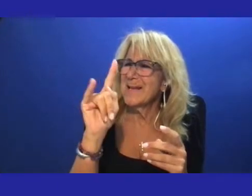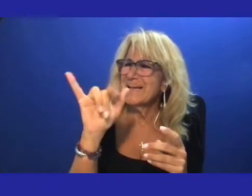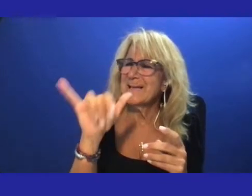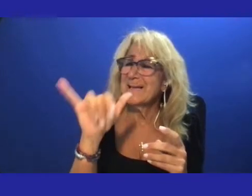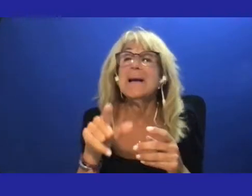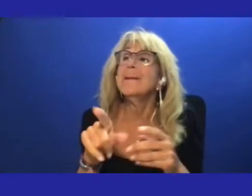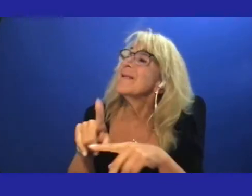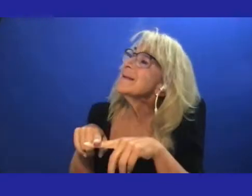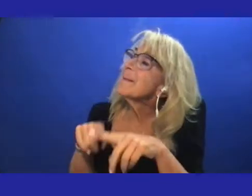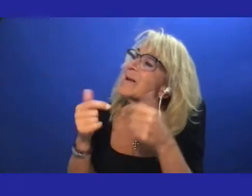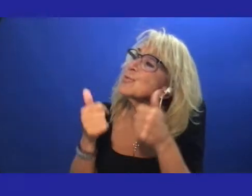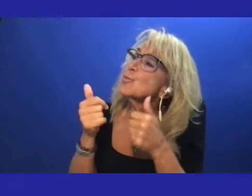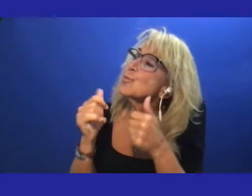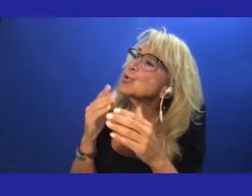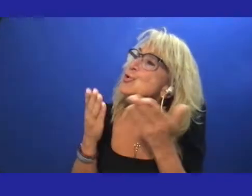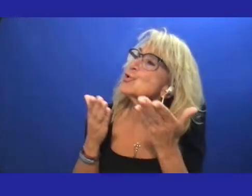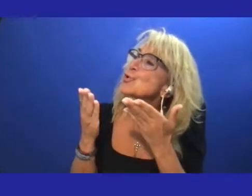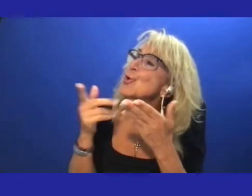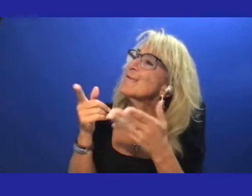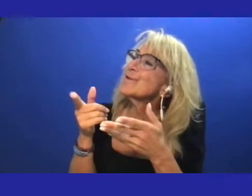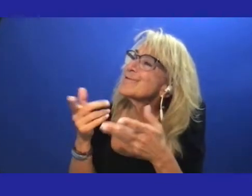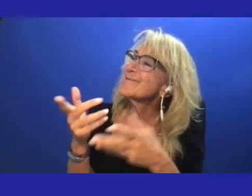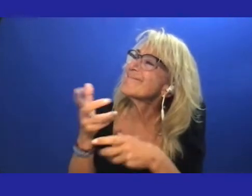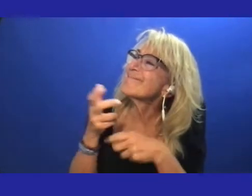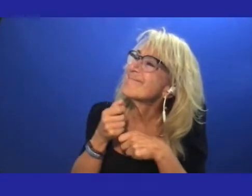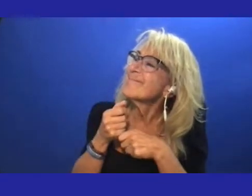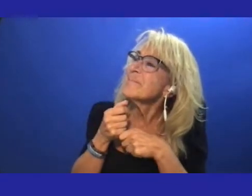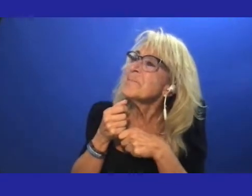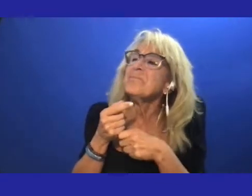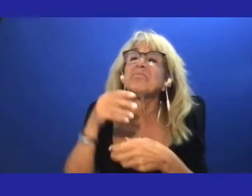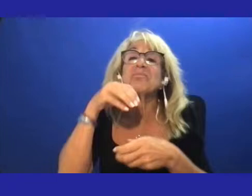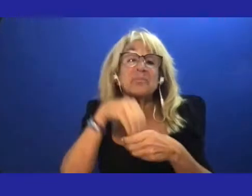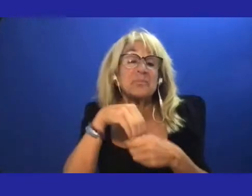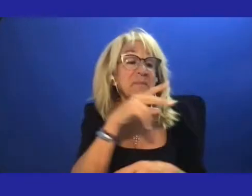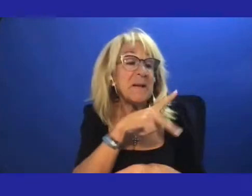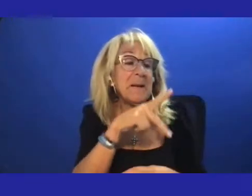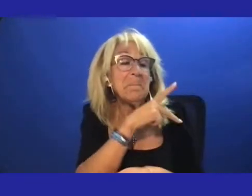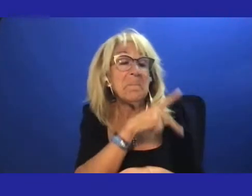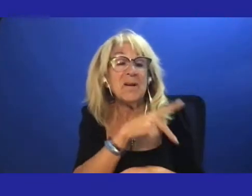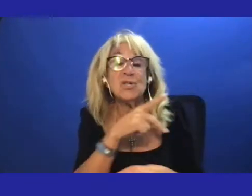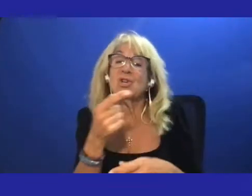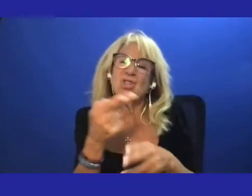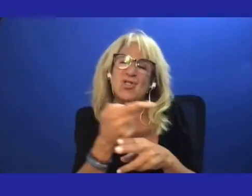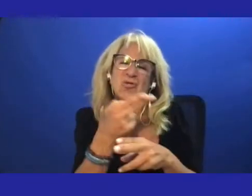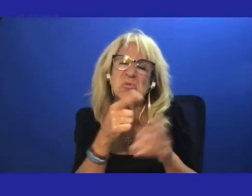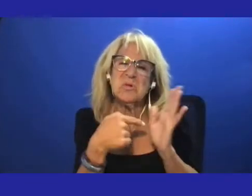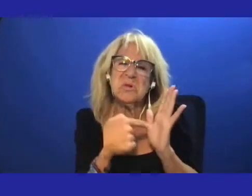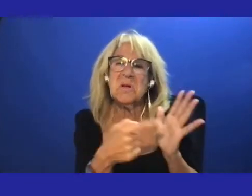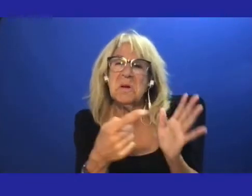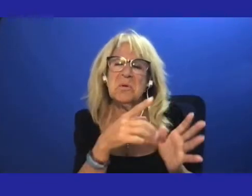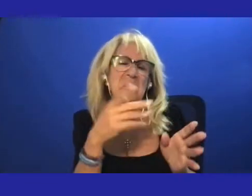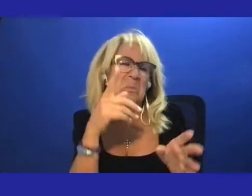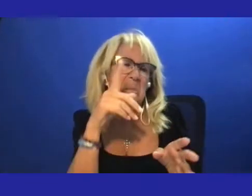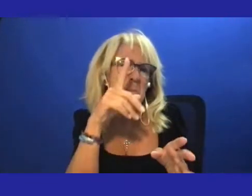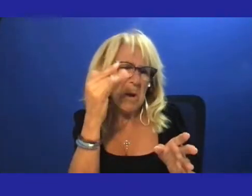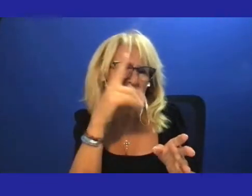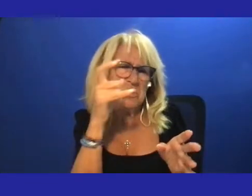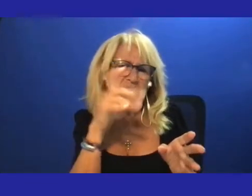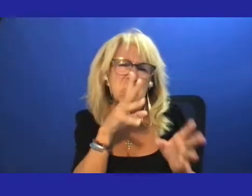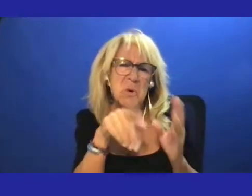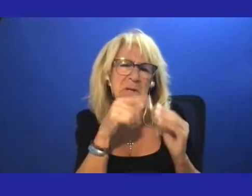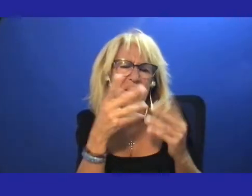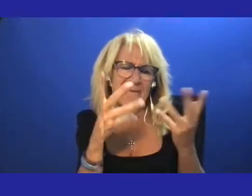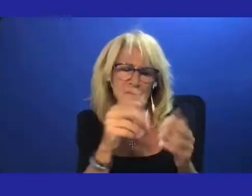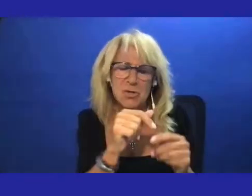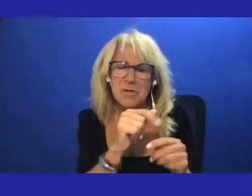received. Typically in the inpatient setting, and I'll just use that as an example since we've talked about it, at the end there